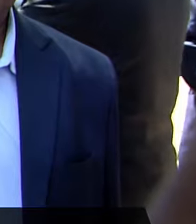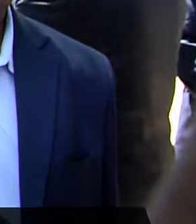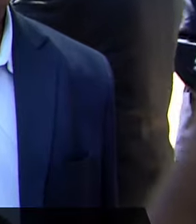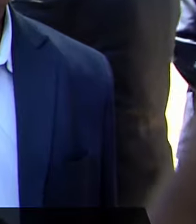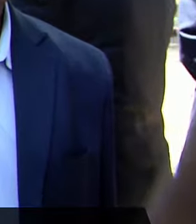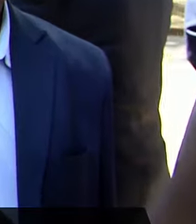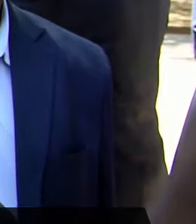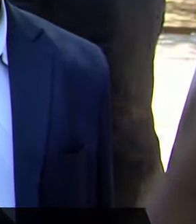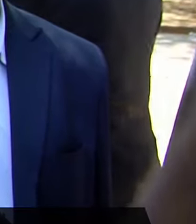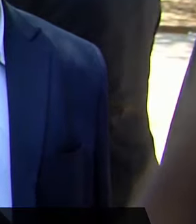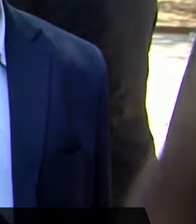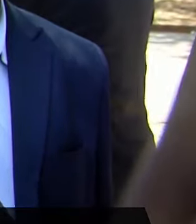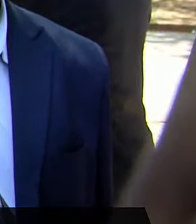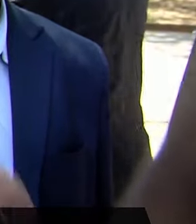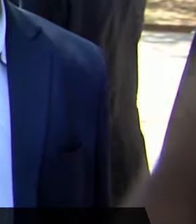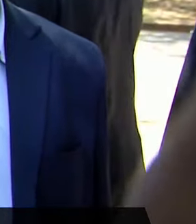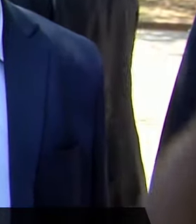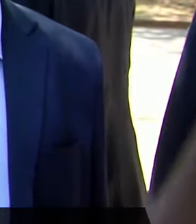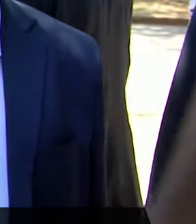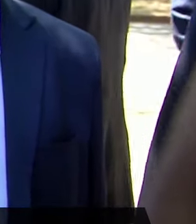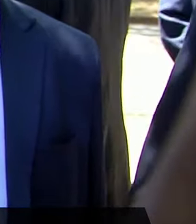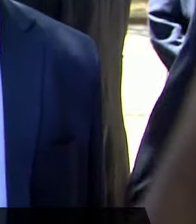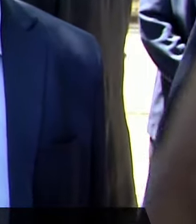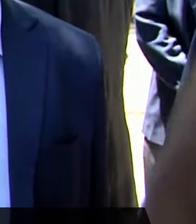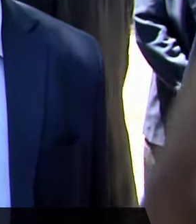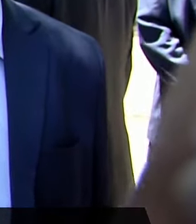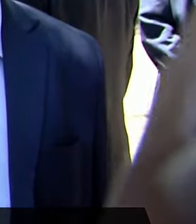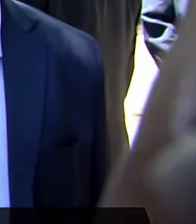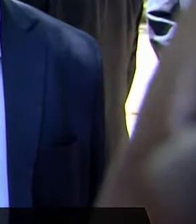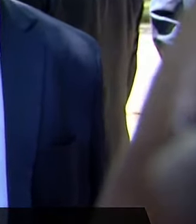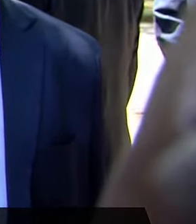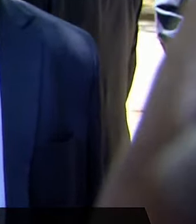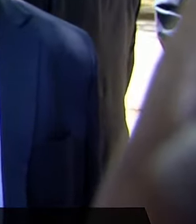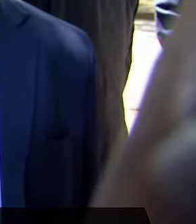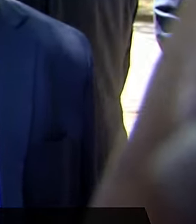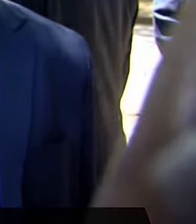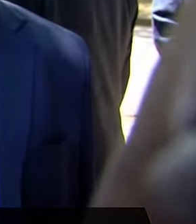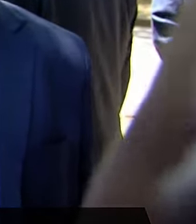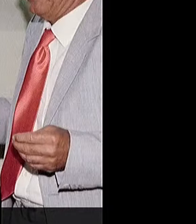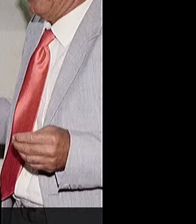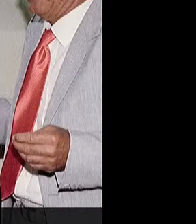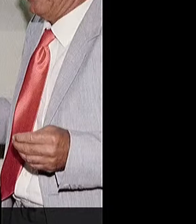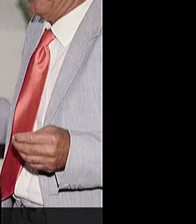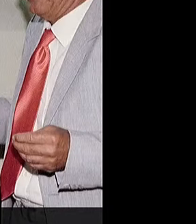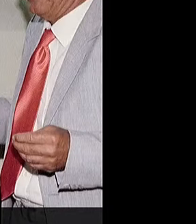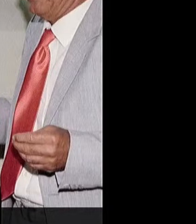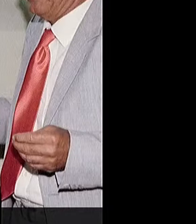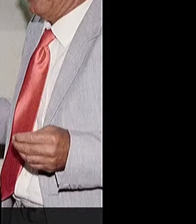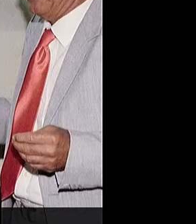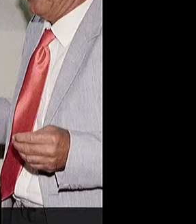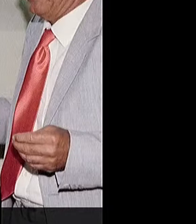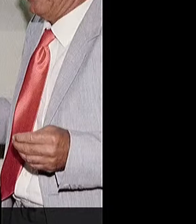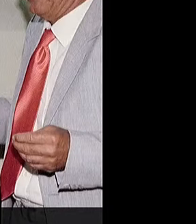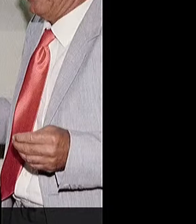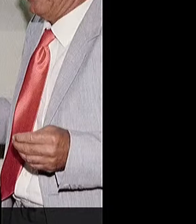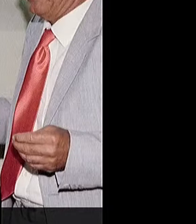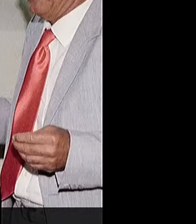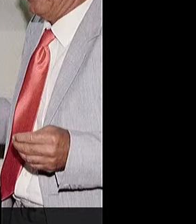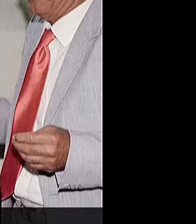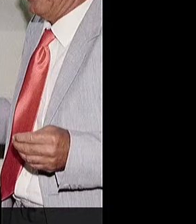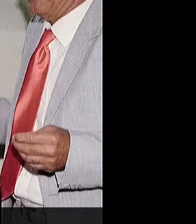want somebody who would you describe as a professional revolutionary, that's Aziz.